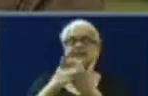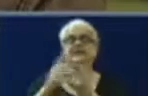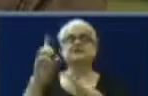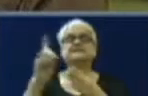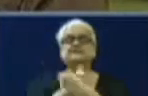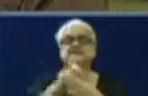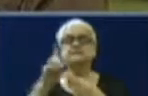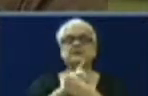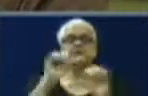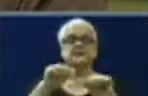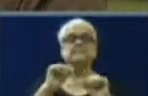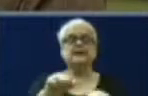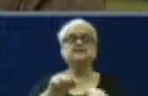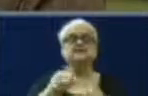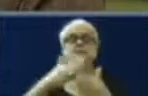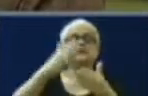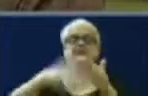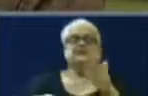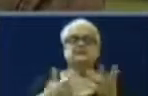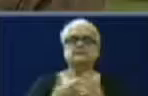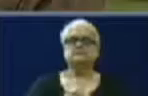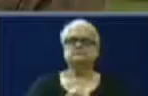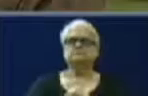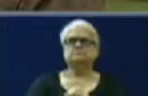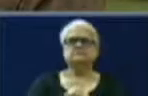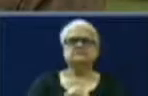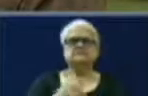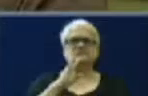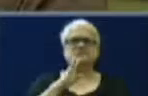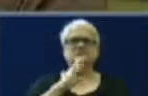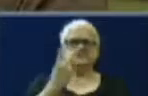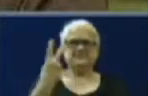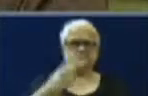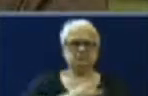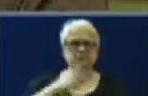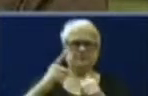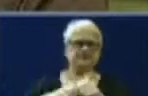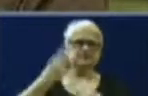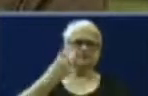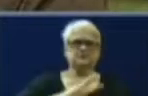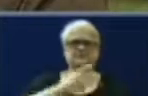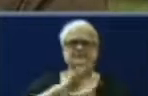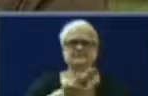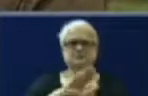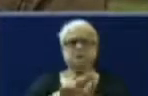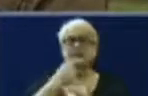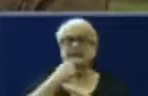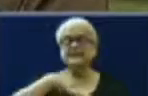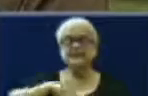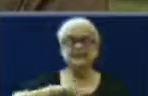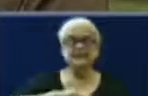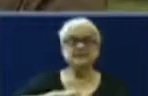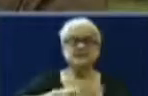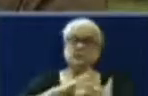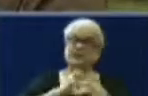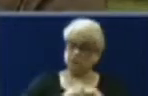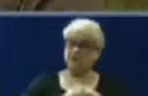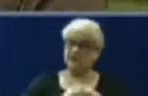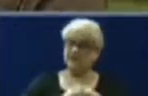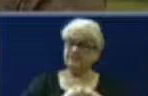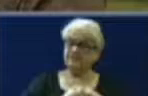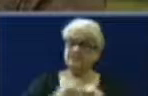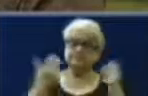termination. This subject was mentioned multiple times on the 2 days, plus telling us we can grieve it all we want,